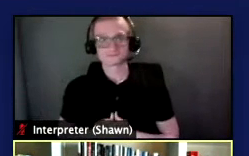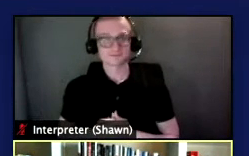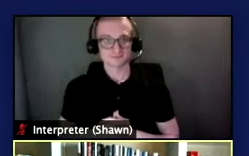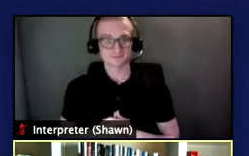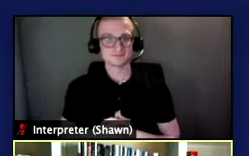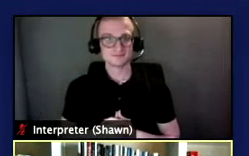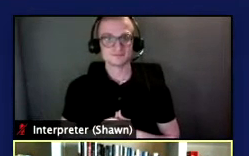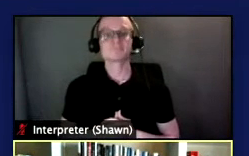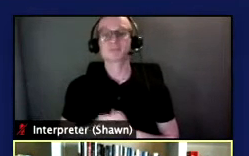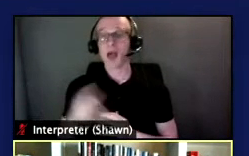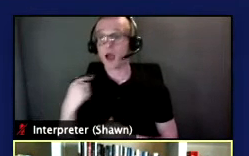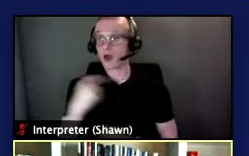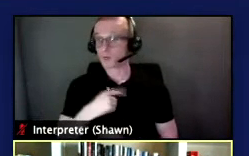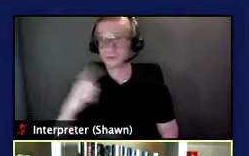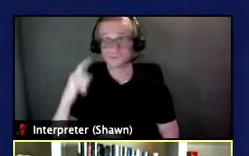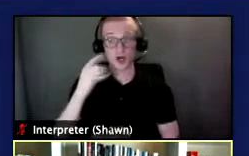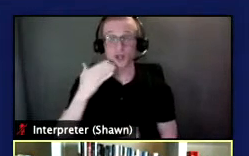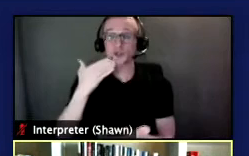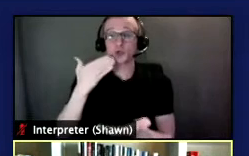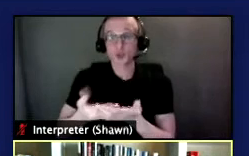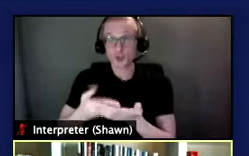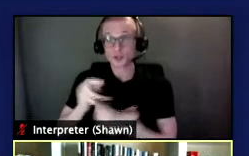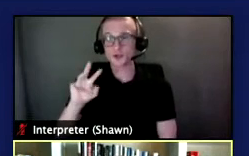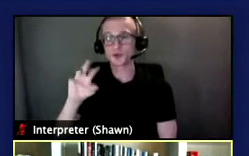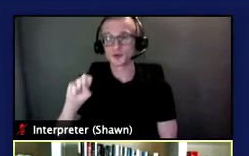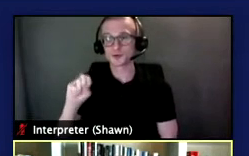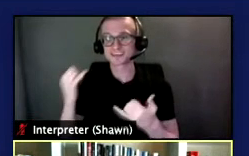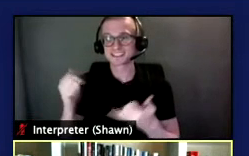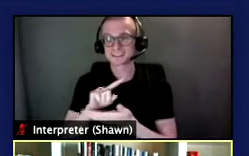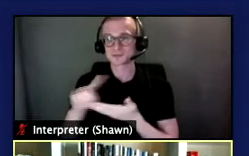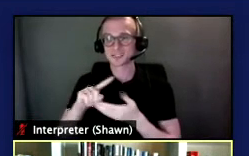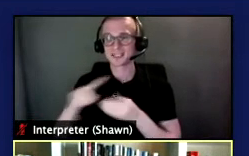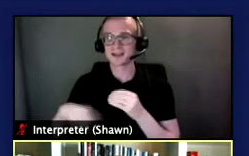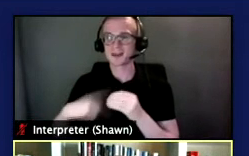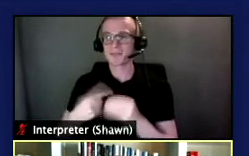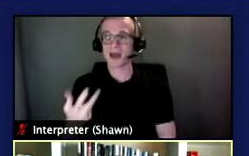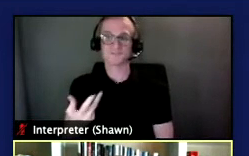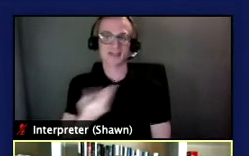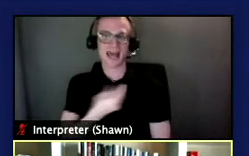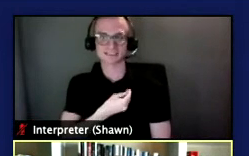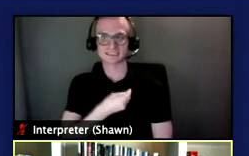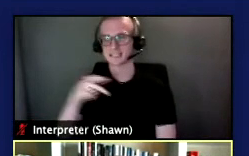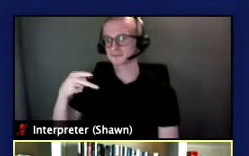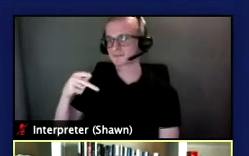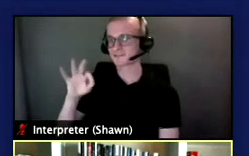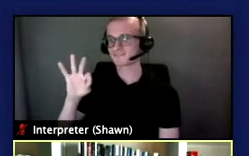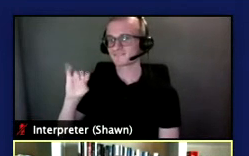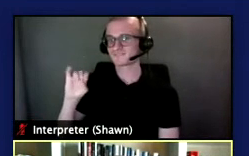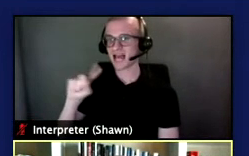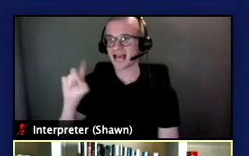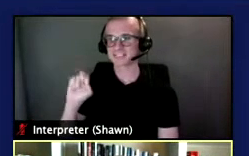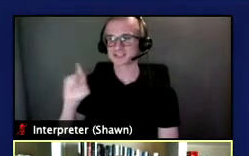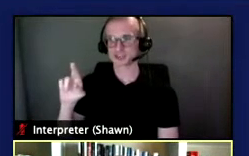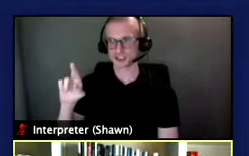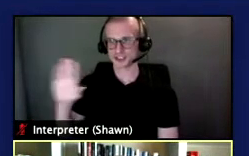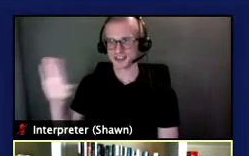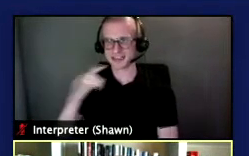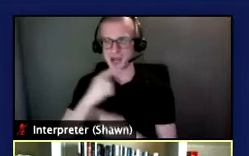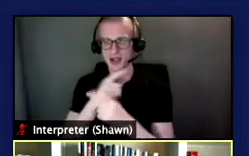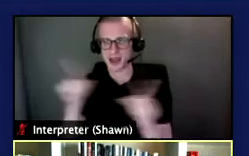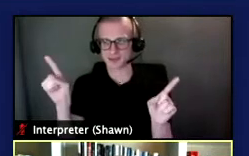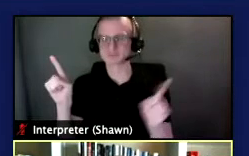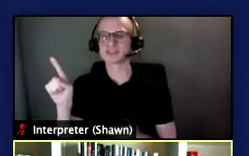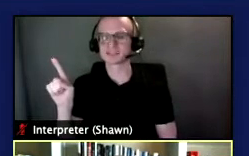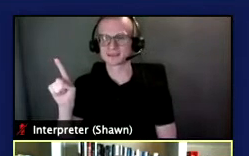We've heard some good news this week around vaccines. Of course, Pfizer's announcement, we expect an announcement